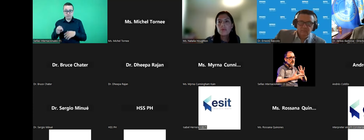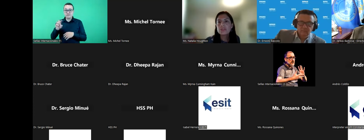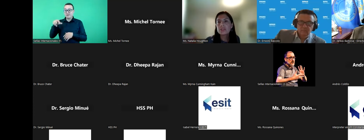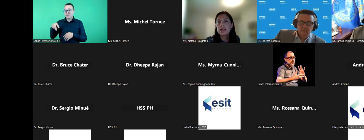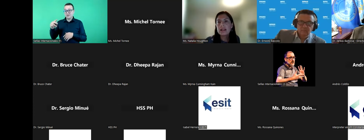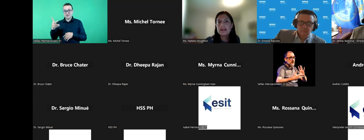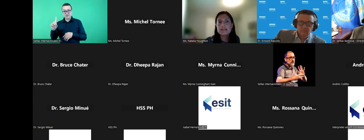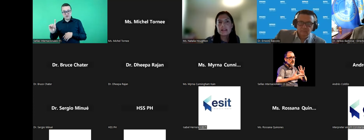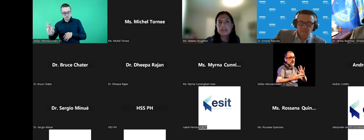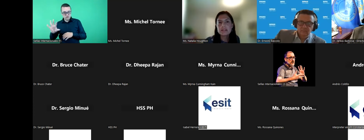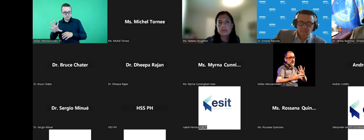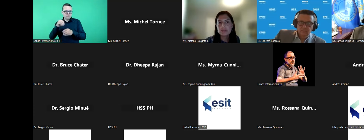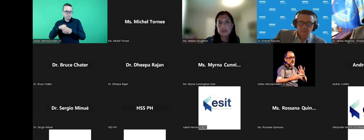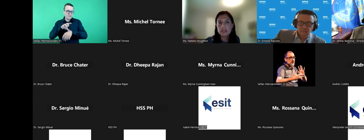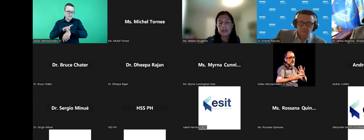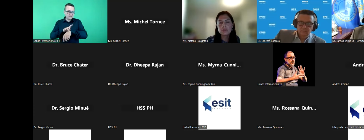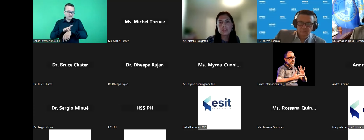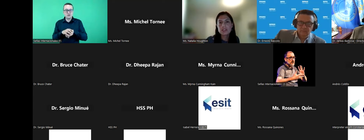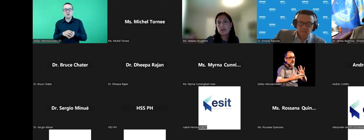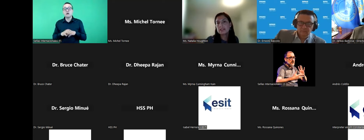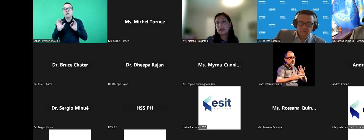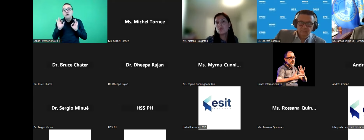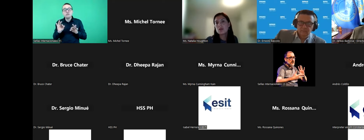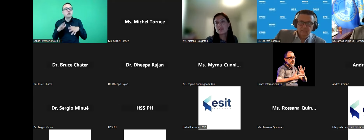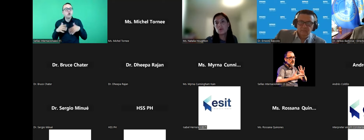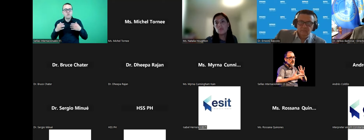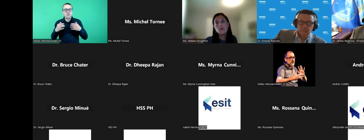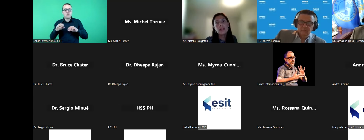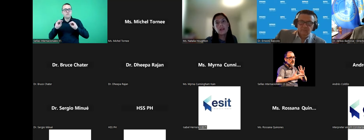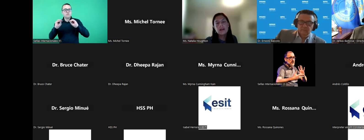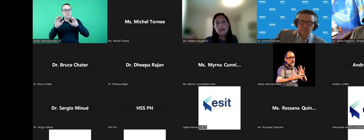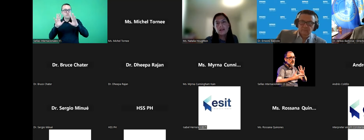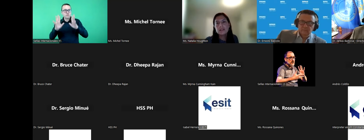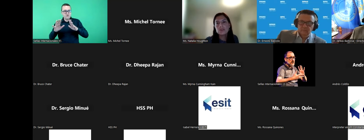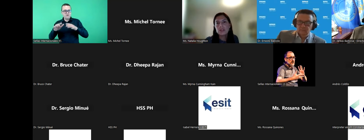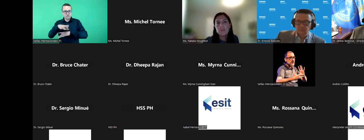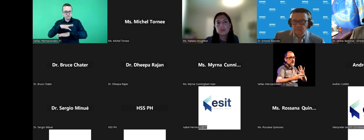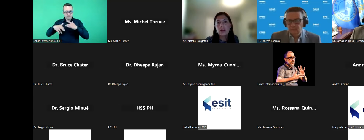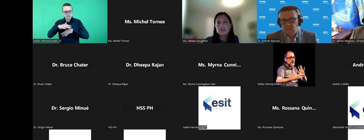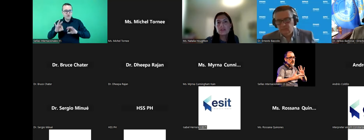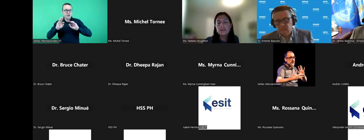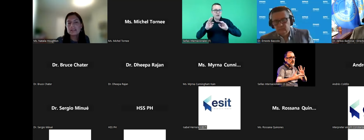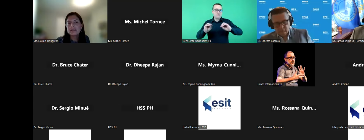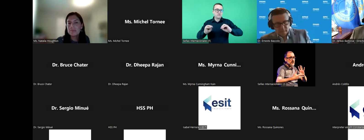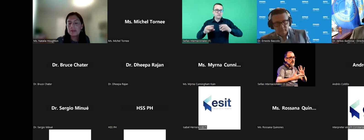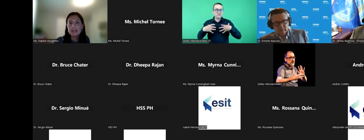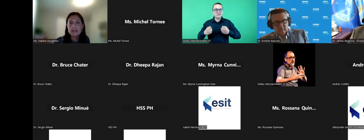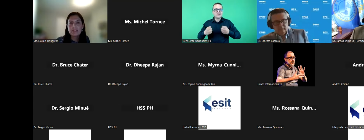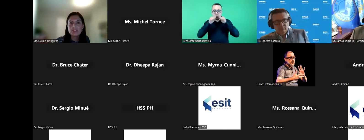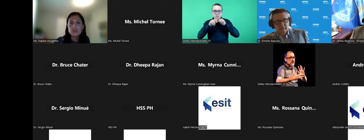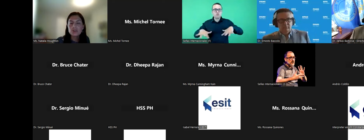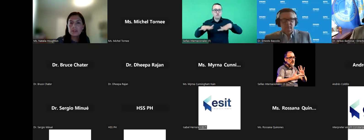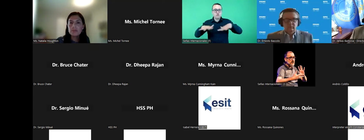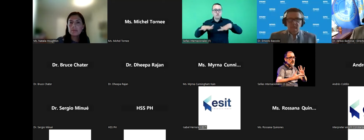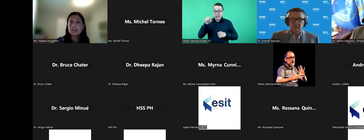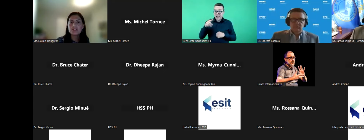healthcare economy, and until recently, a professor of the sanitation systems from the Andalusian Public Healthcare